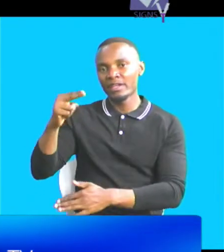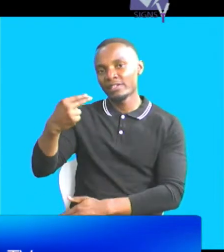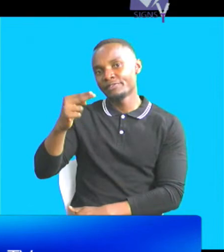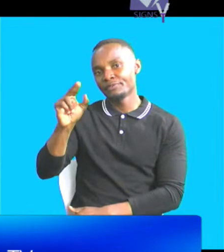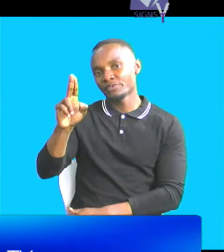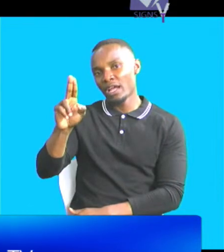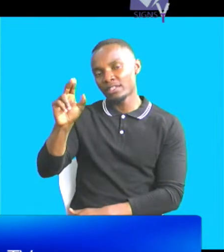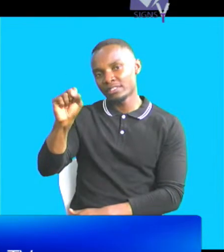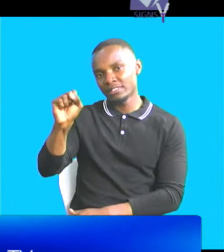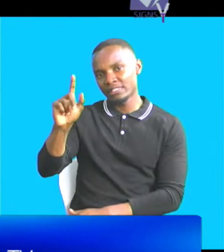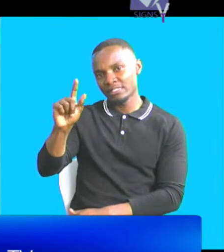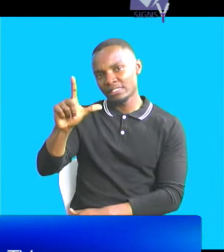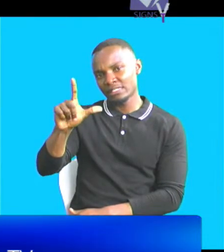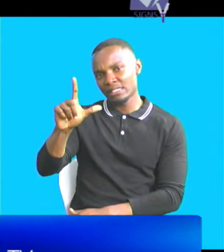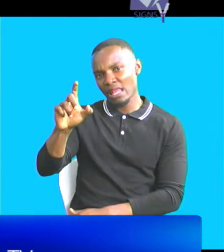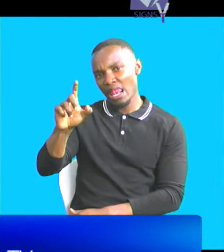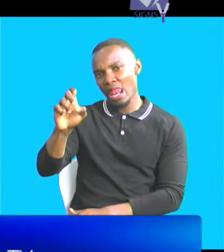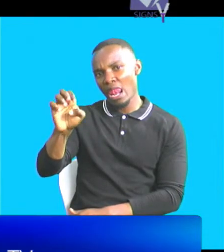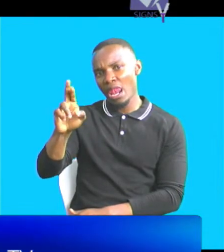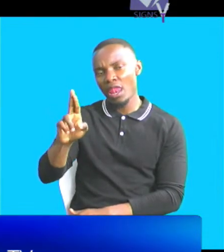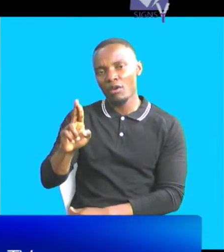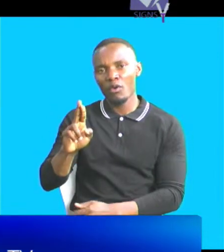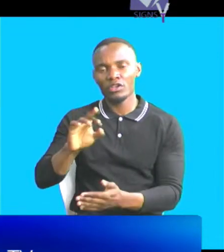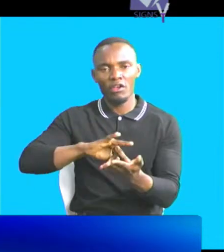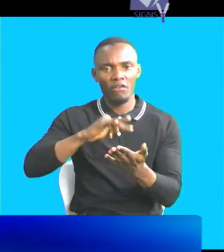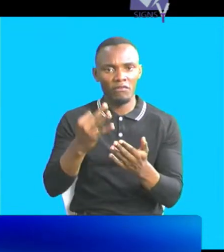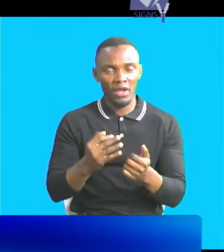and managing business requires those skills.